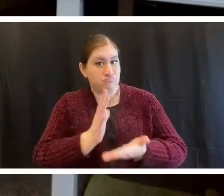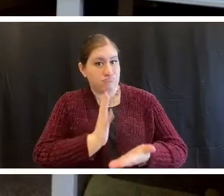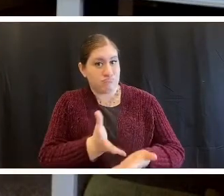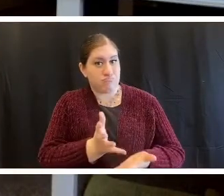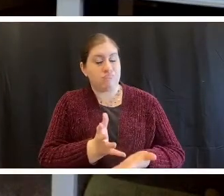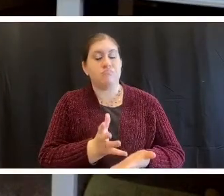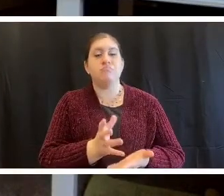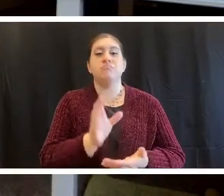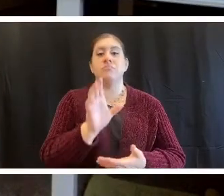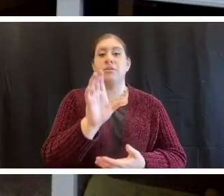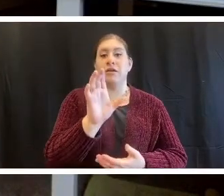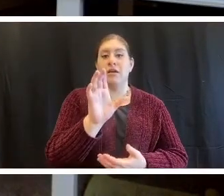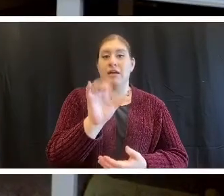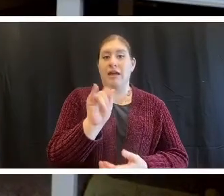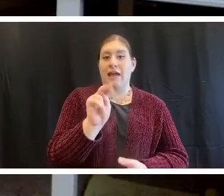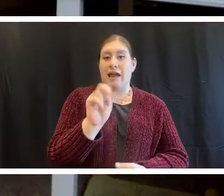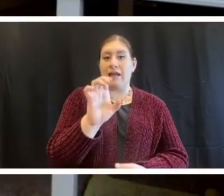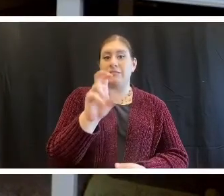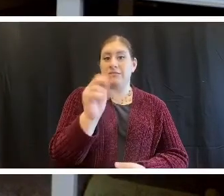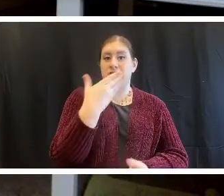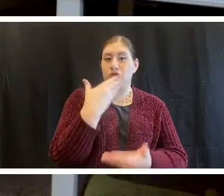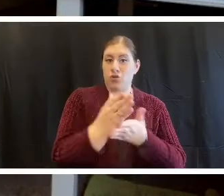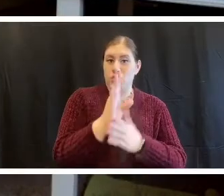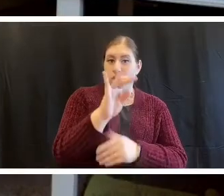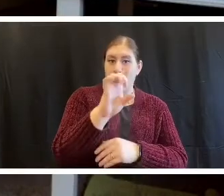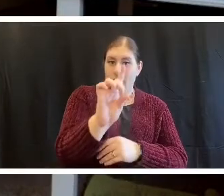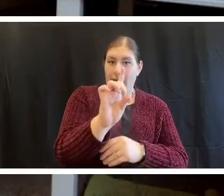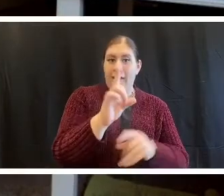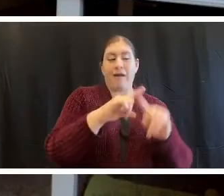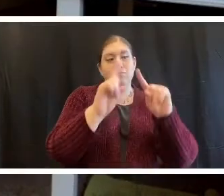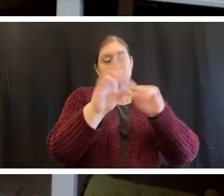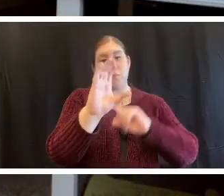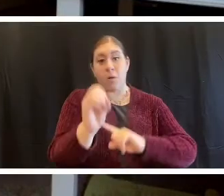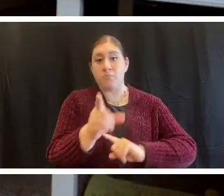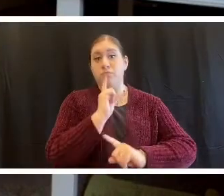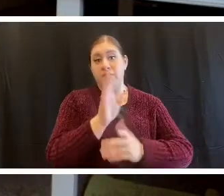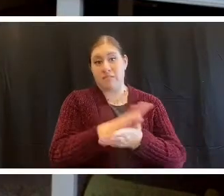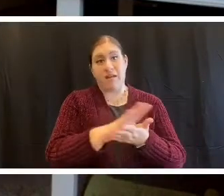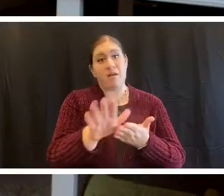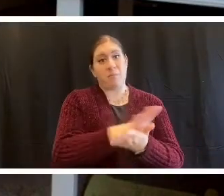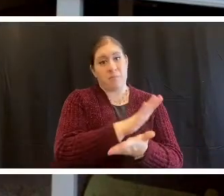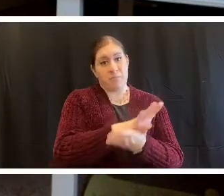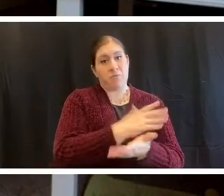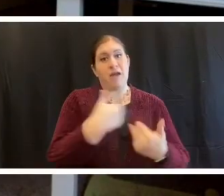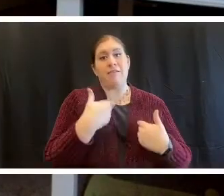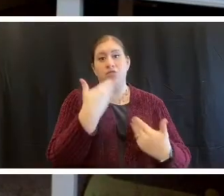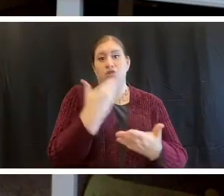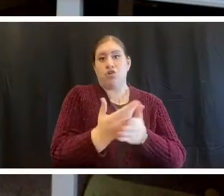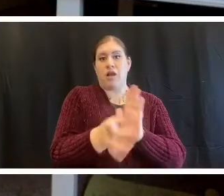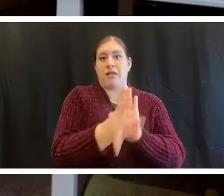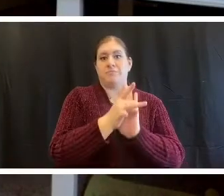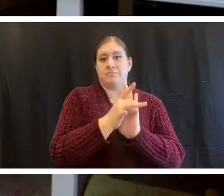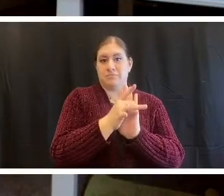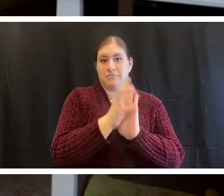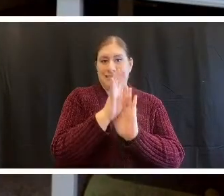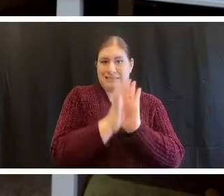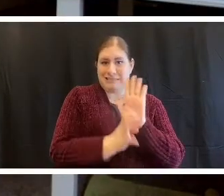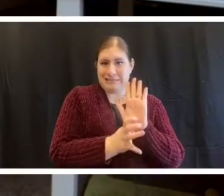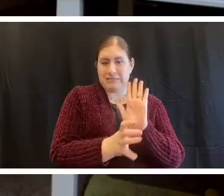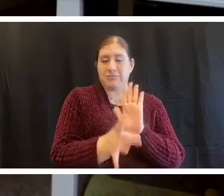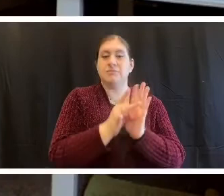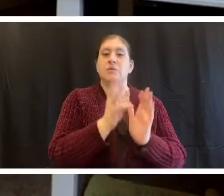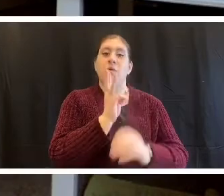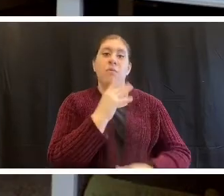And Canson is a good brand, and there's some other brands that they carry that are very nice and have a good tooth. And typically